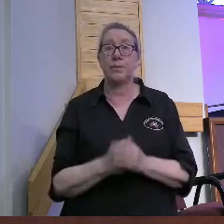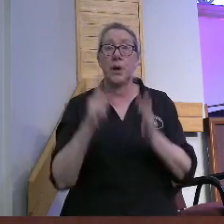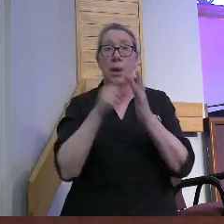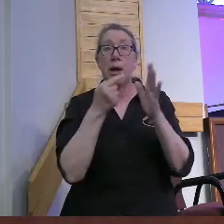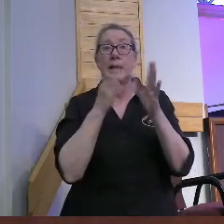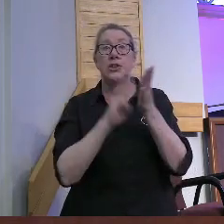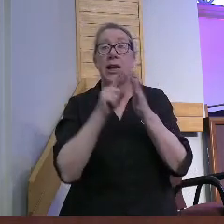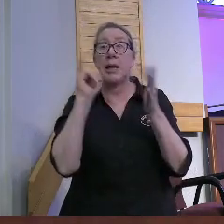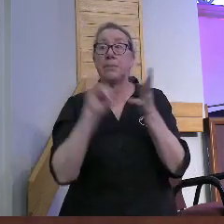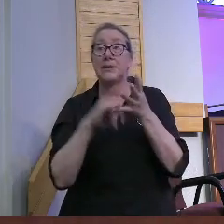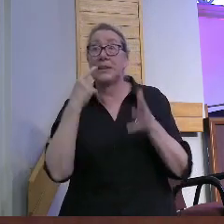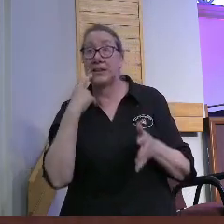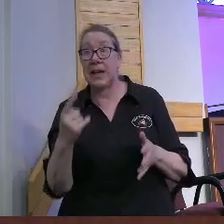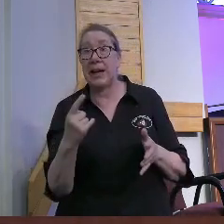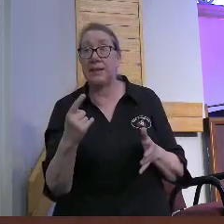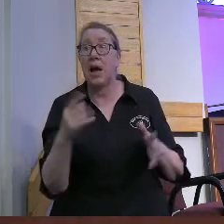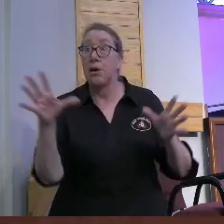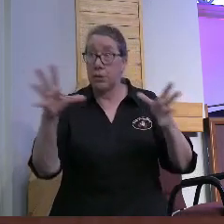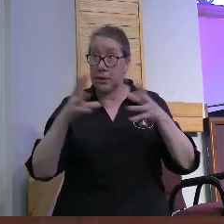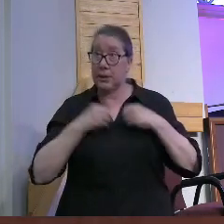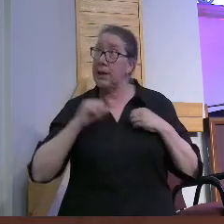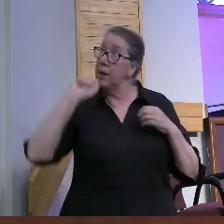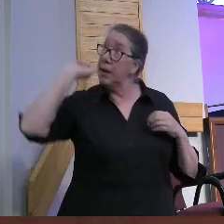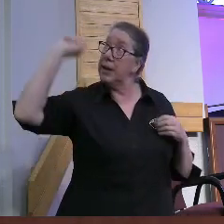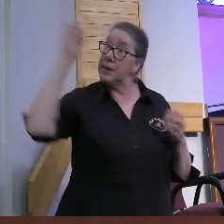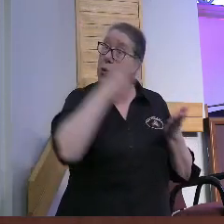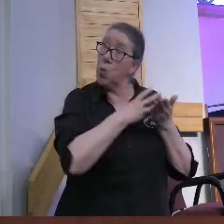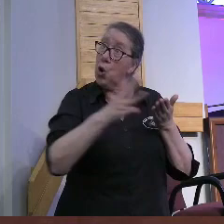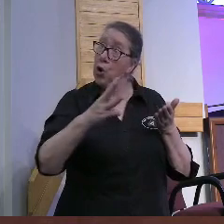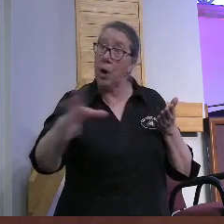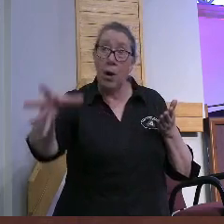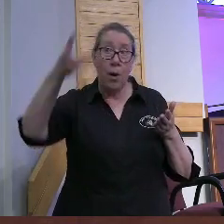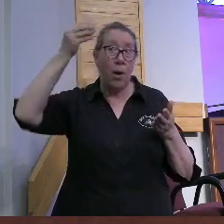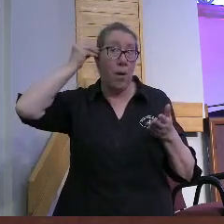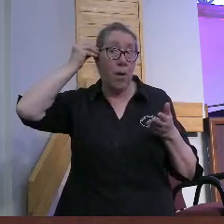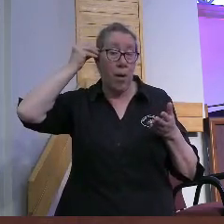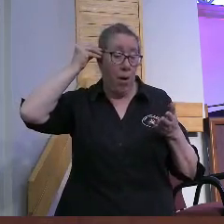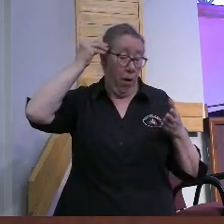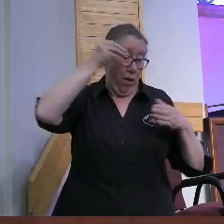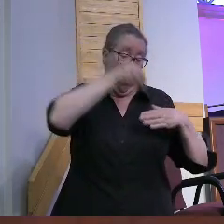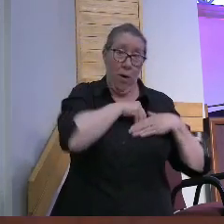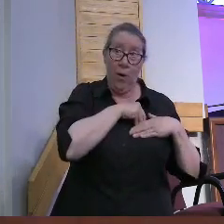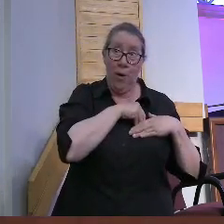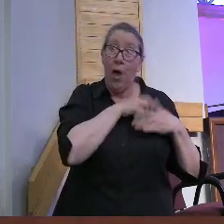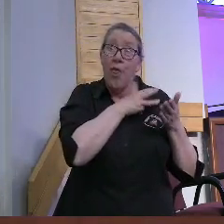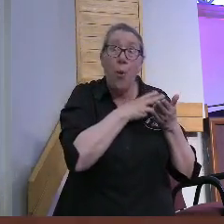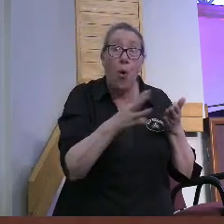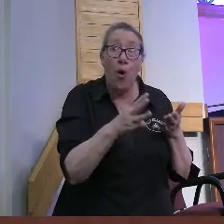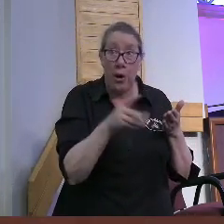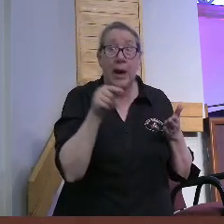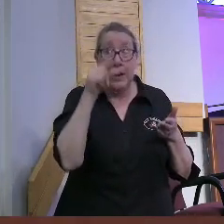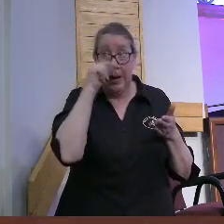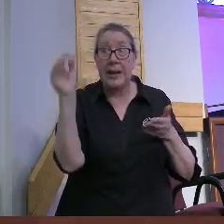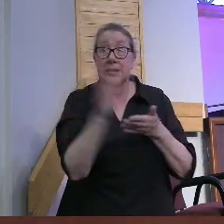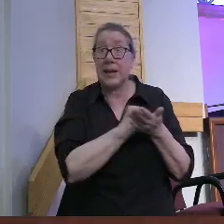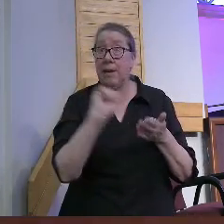the engrafted word. The word. Everyone say the word. The word alone. The word which is able to save